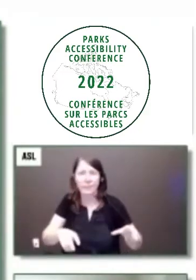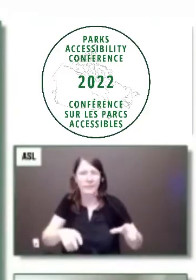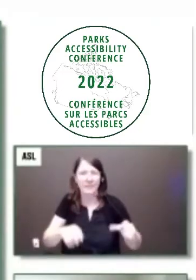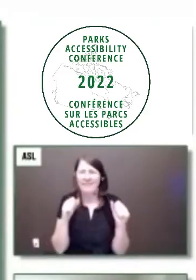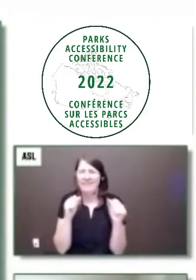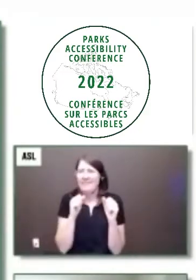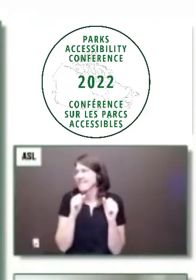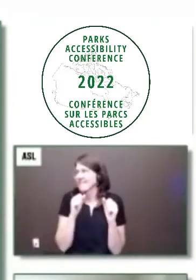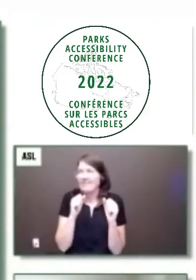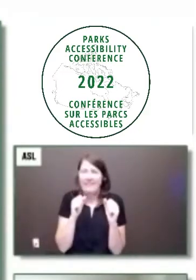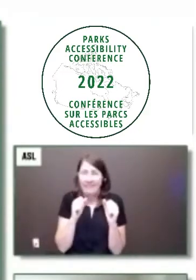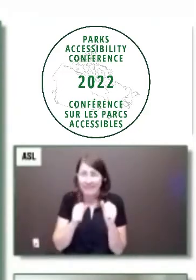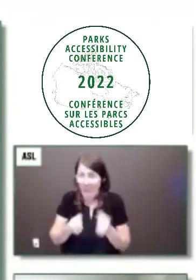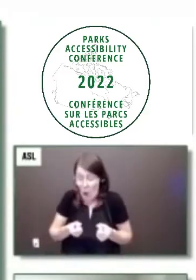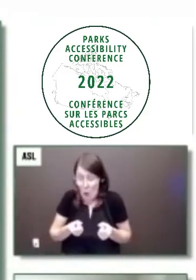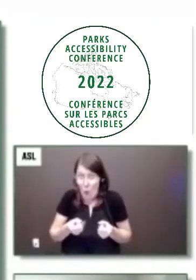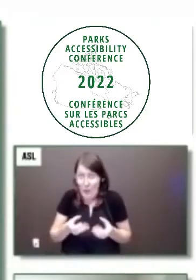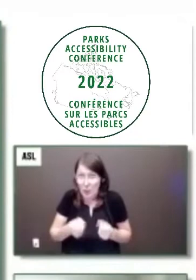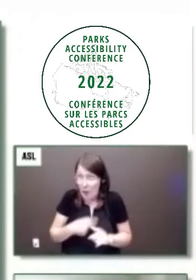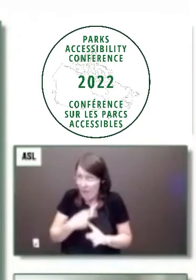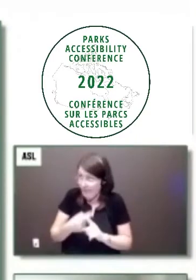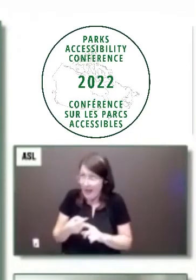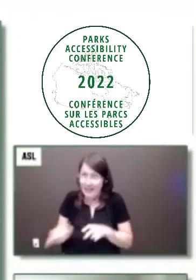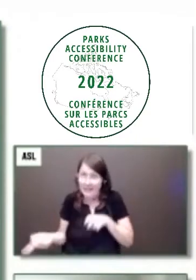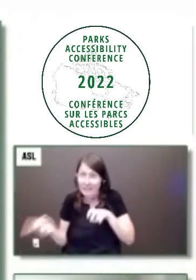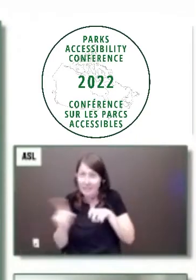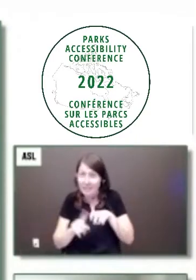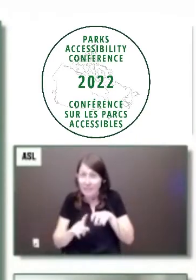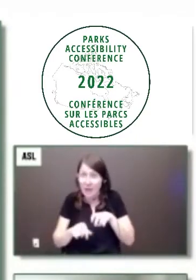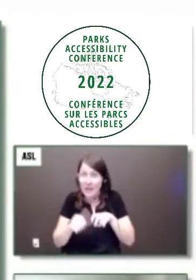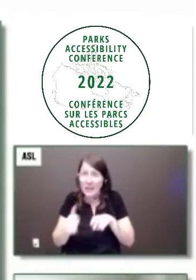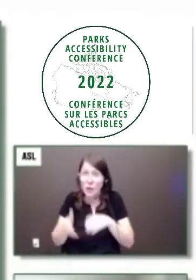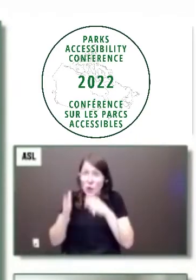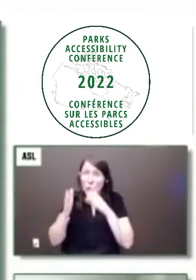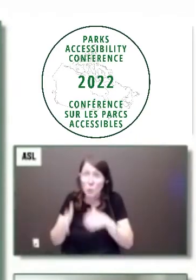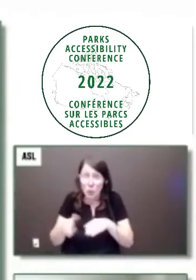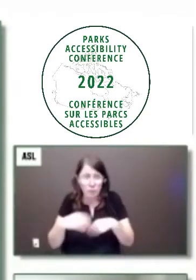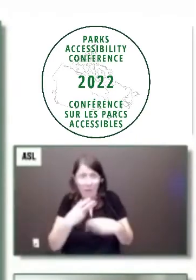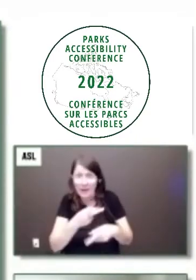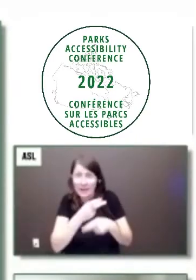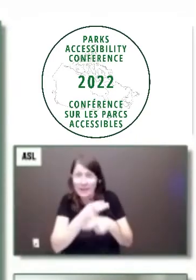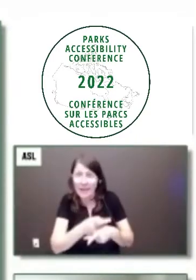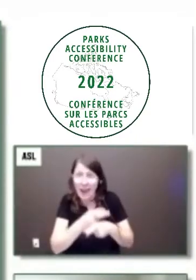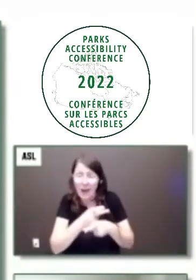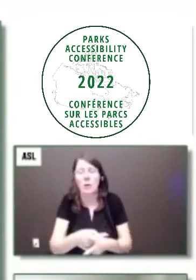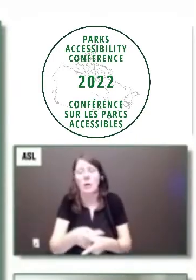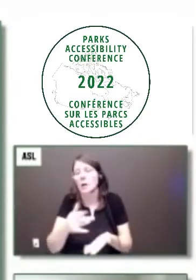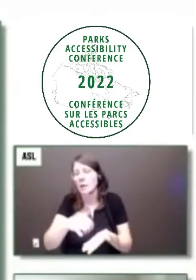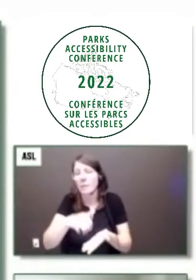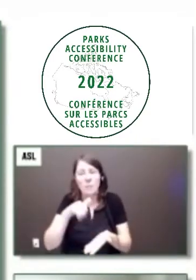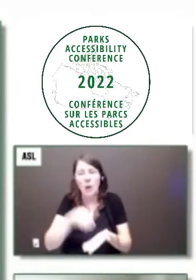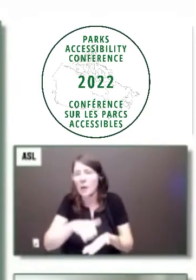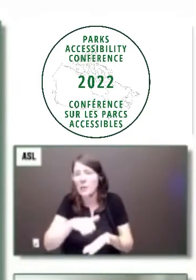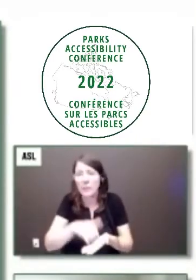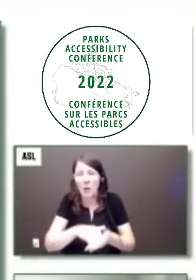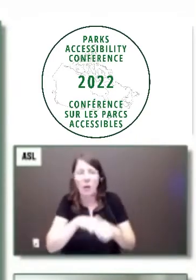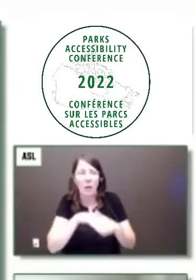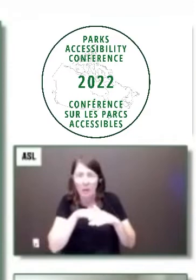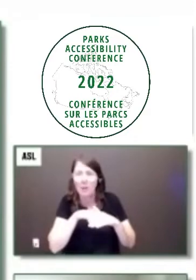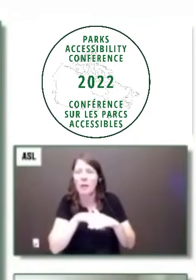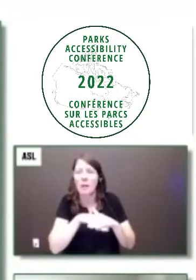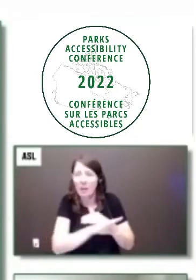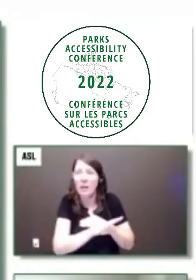caregiver or assistant into the equation, it's practically impossible for many people to fit inside the washroom. It also leads to sometimes having